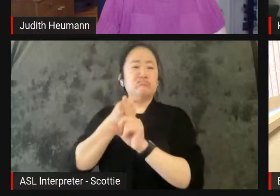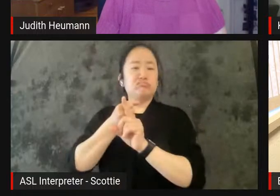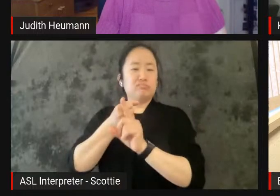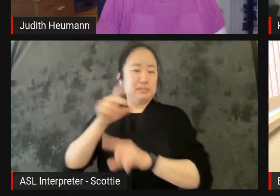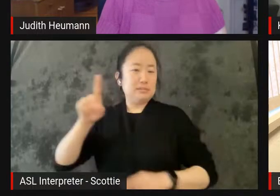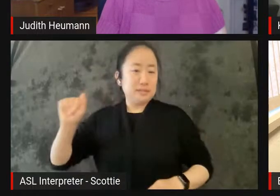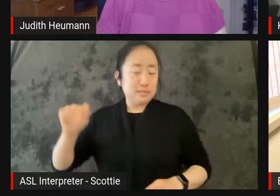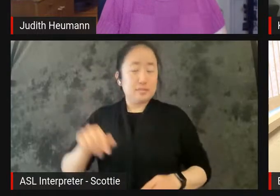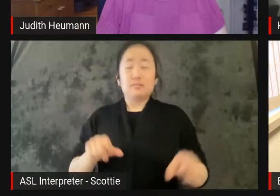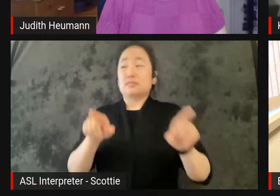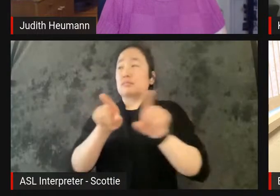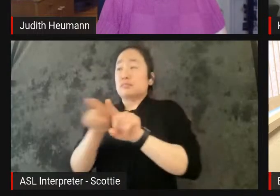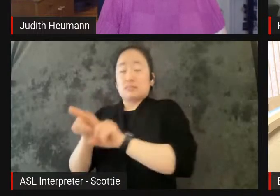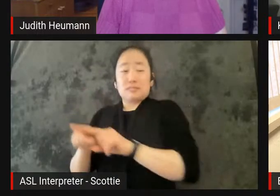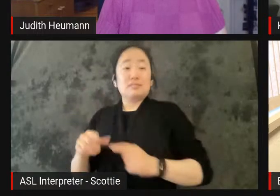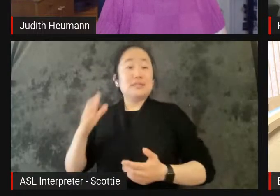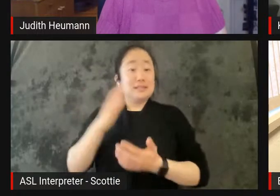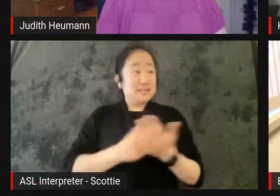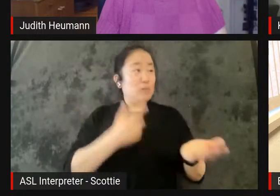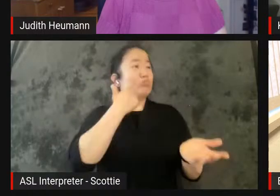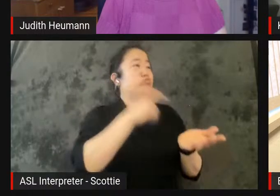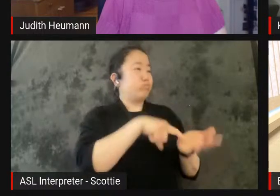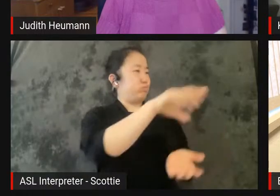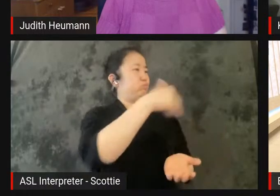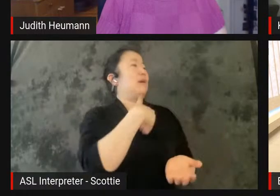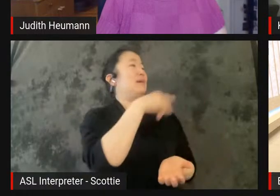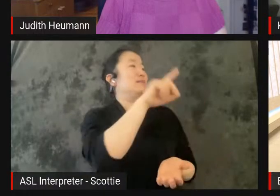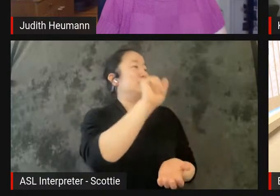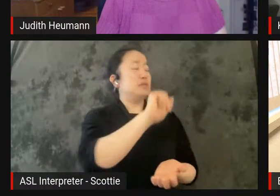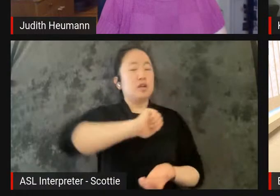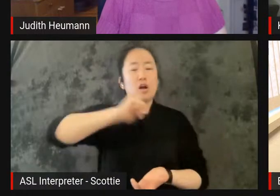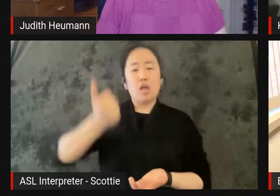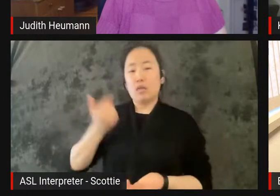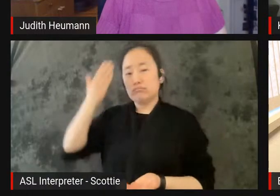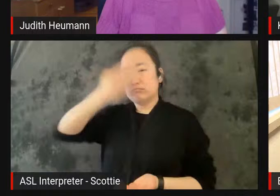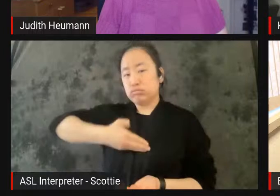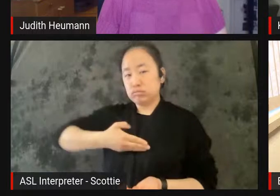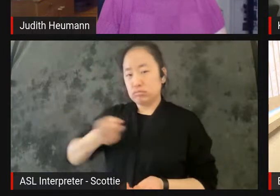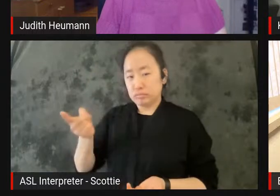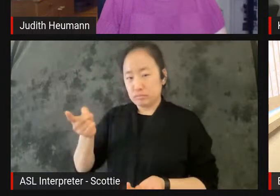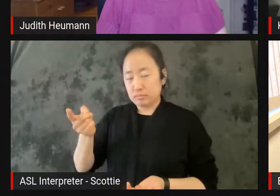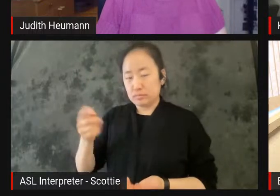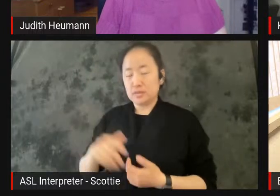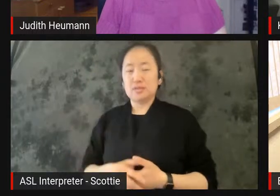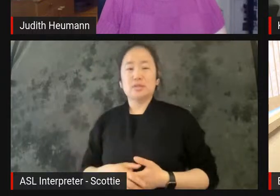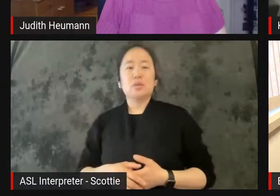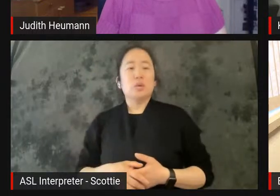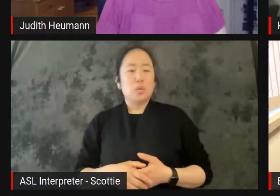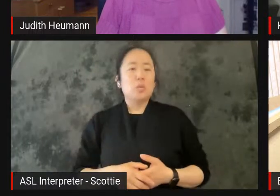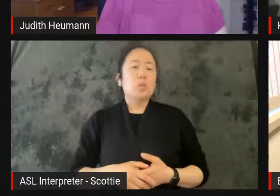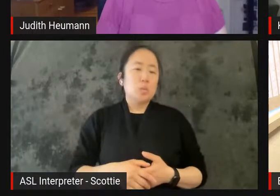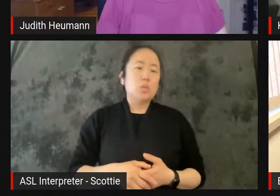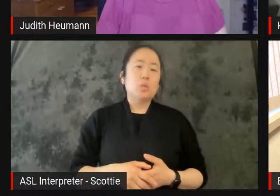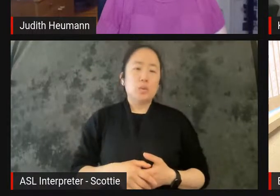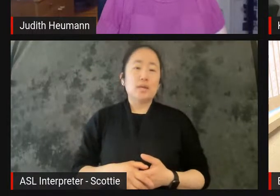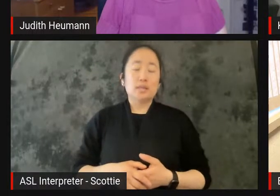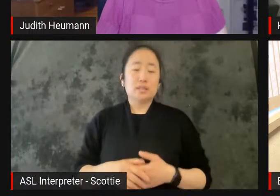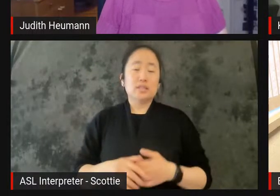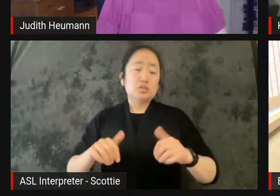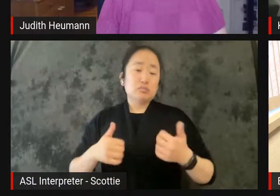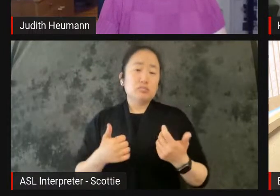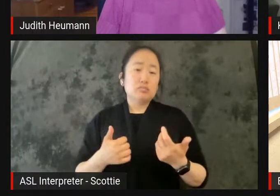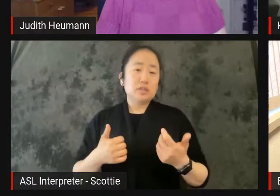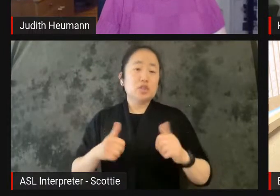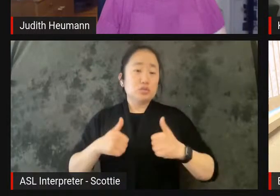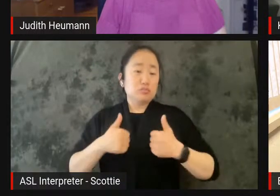need to be able to articulate some of the issues that disabled people face, which certainly can be done in an appropriate